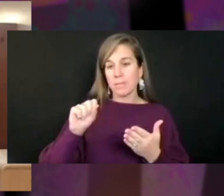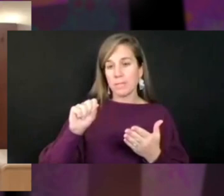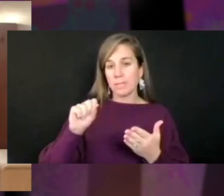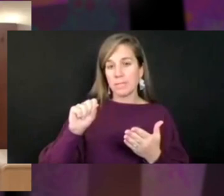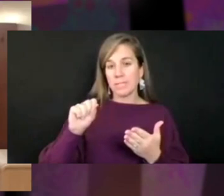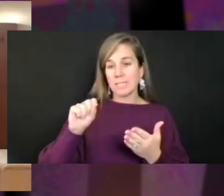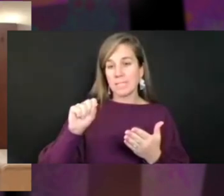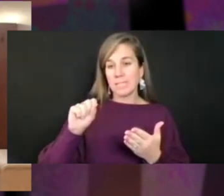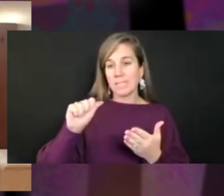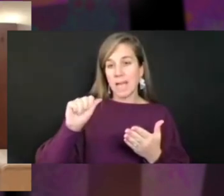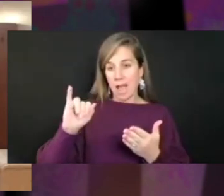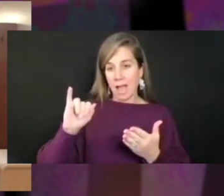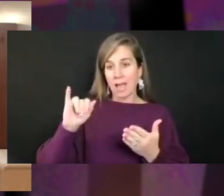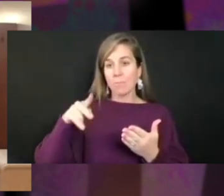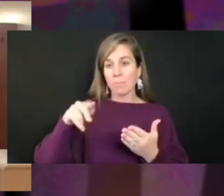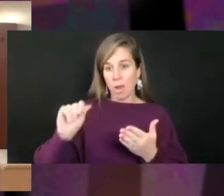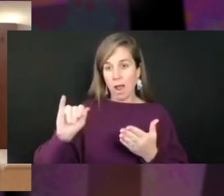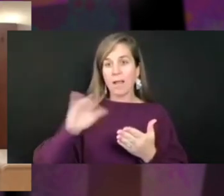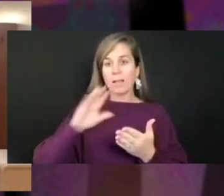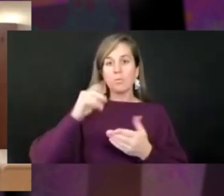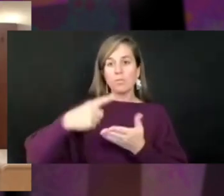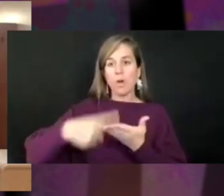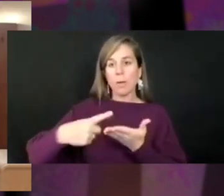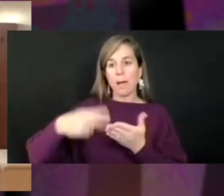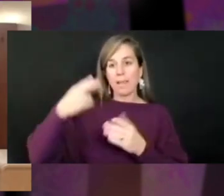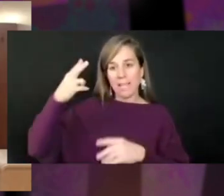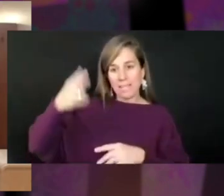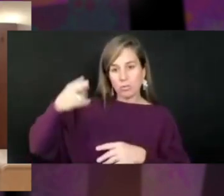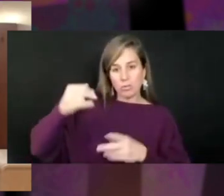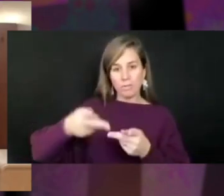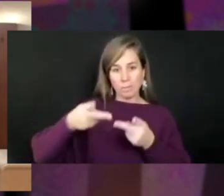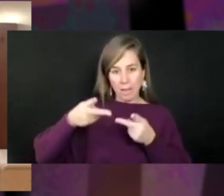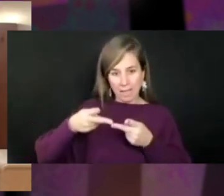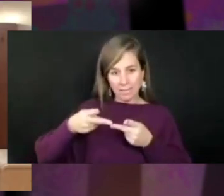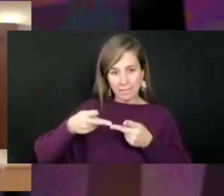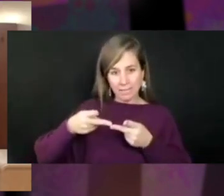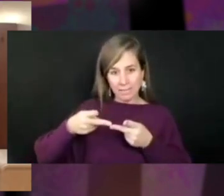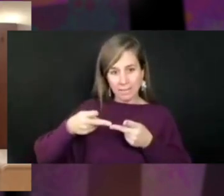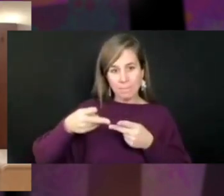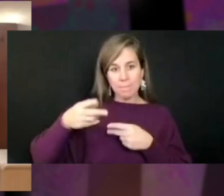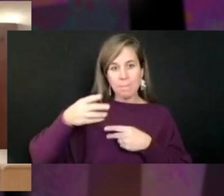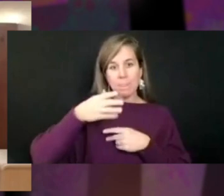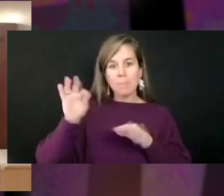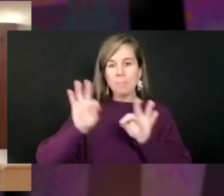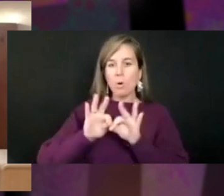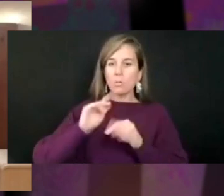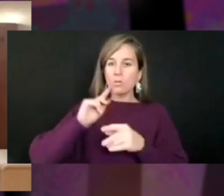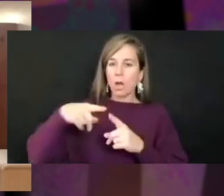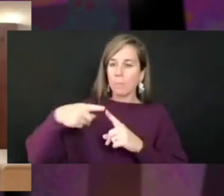history of the place and how our presence there is a part of a story